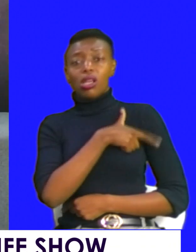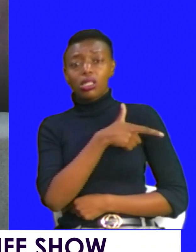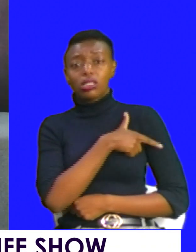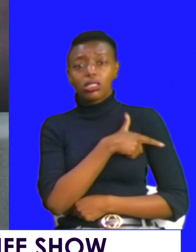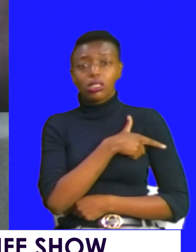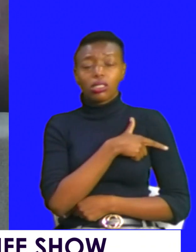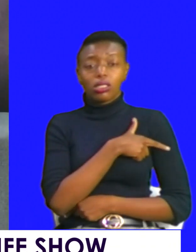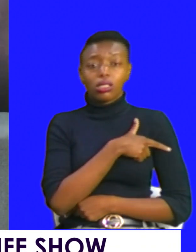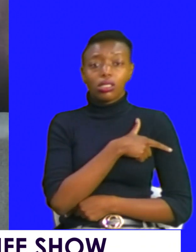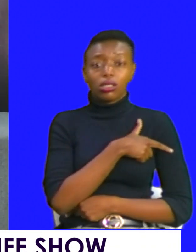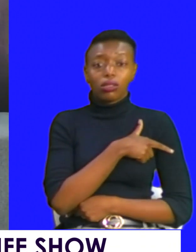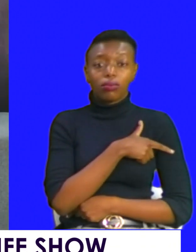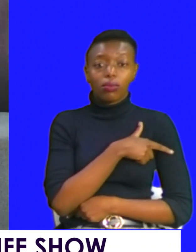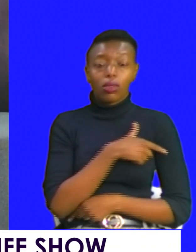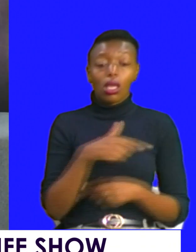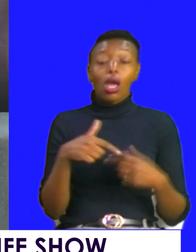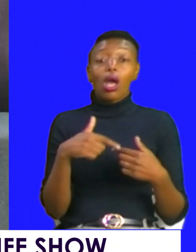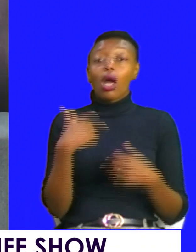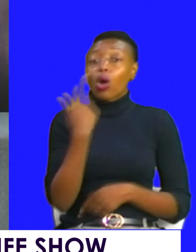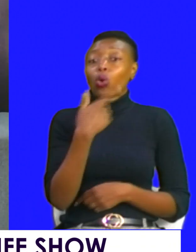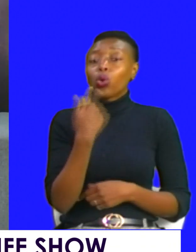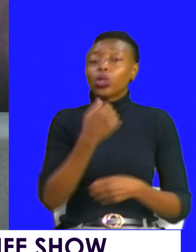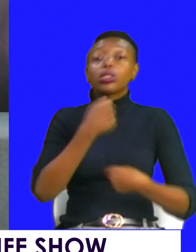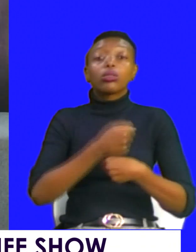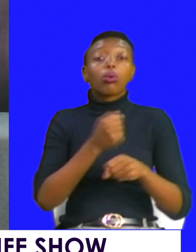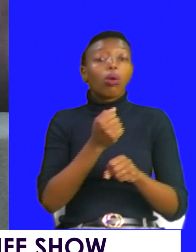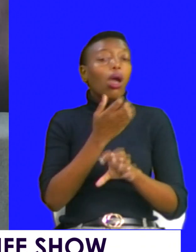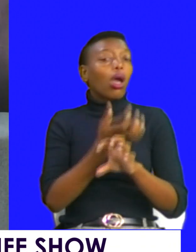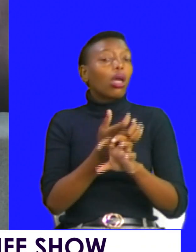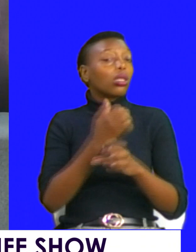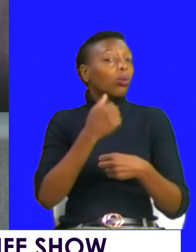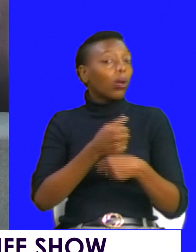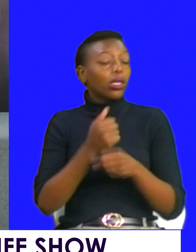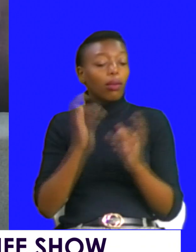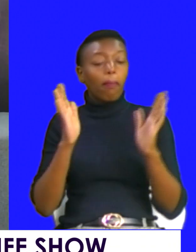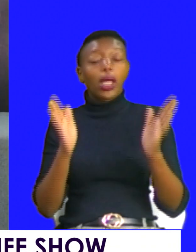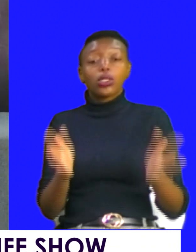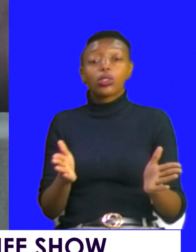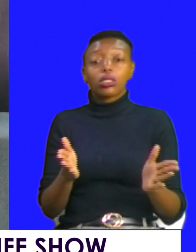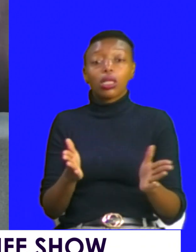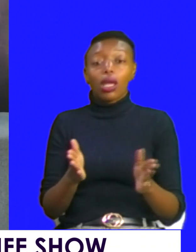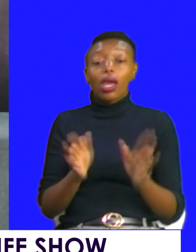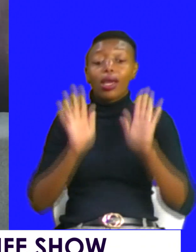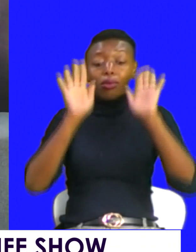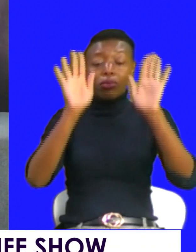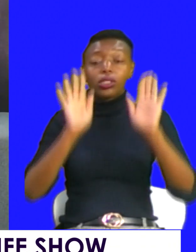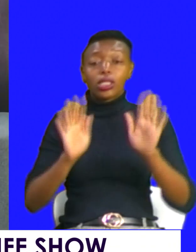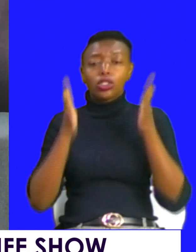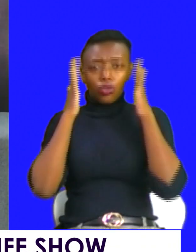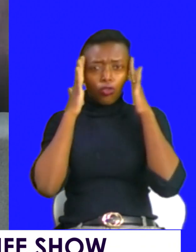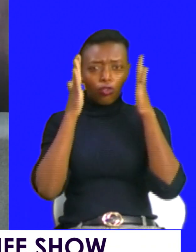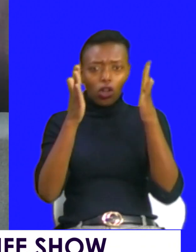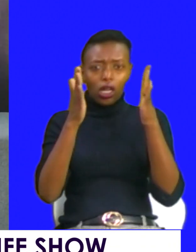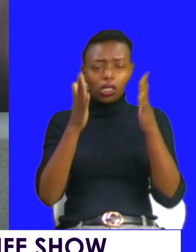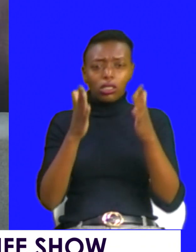sitting position is very important. So let each one of us start practicing how to sit upright, how to focus, how